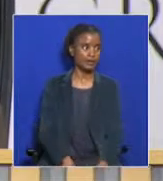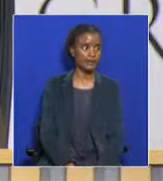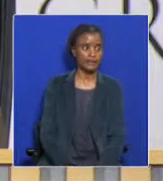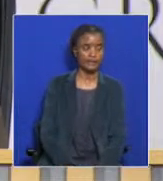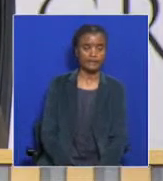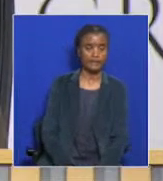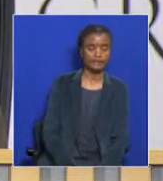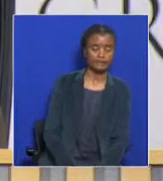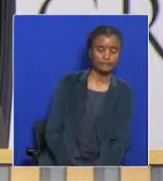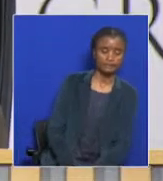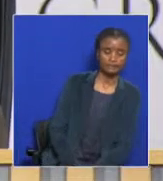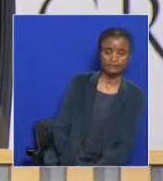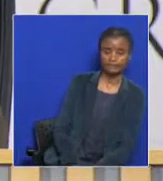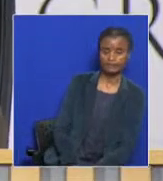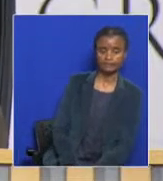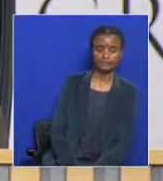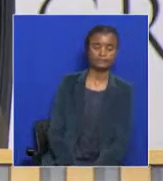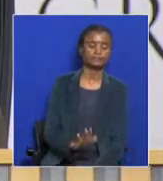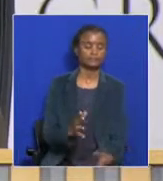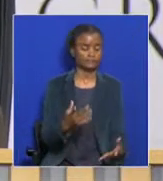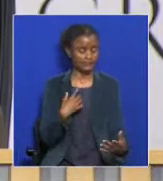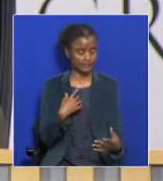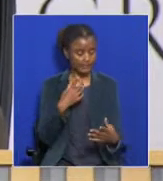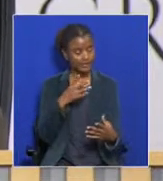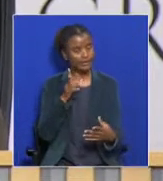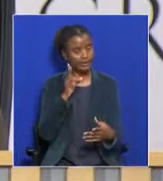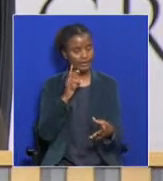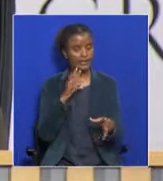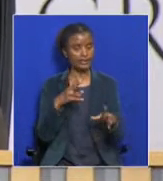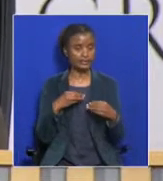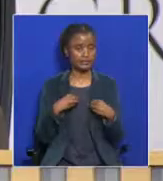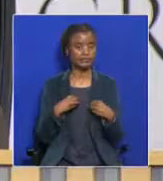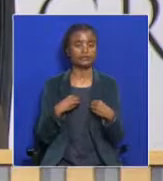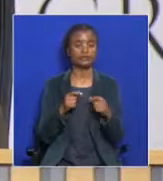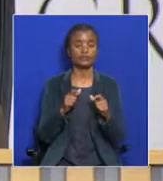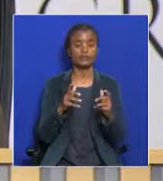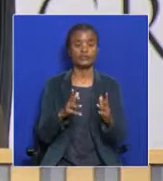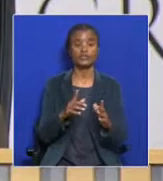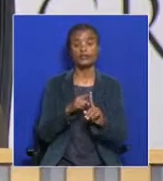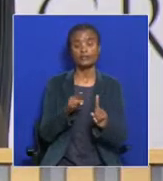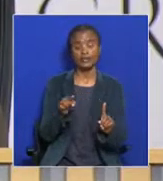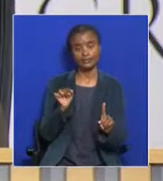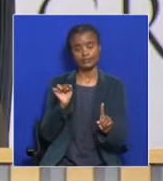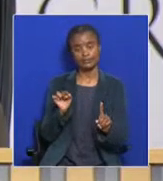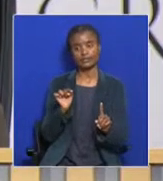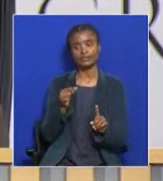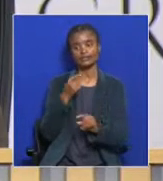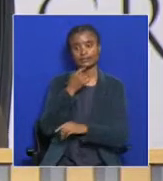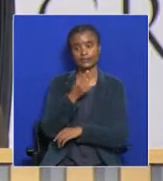I hear you, I accept that, Commissioner, but I still maintain that Perumal was not accepting those exhibits.